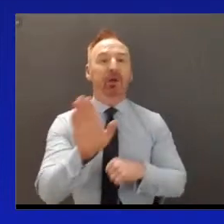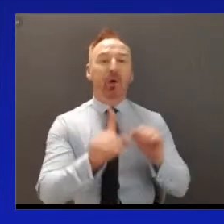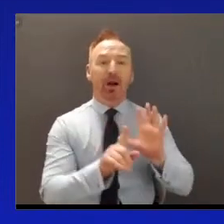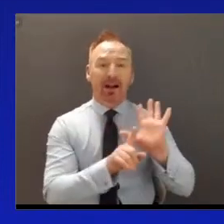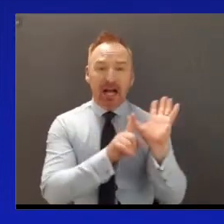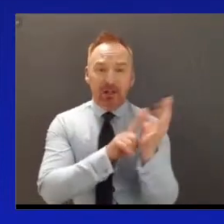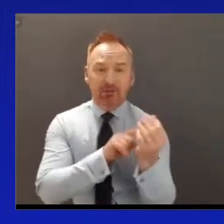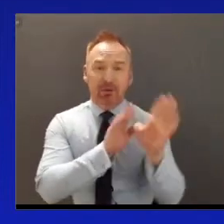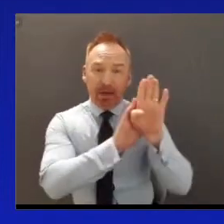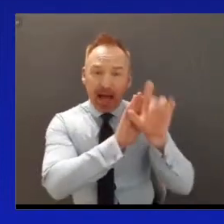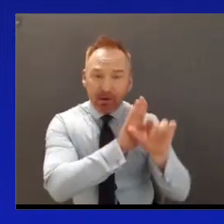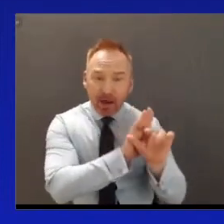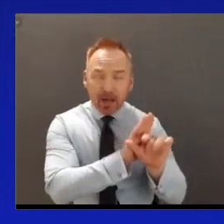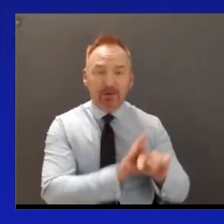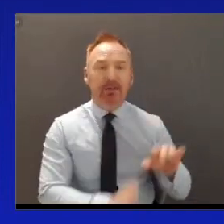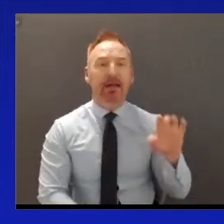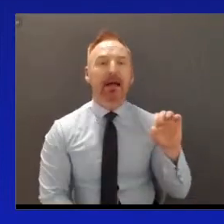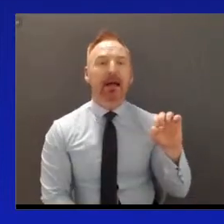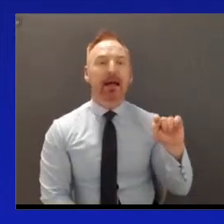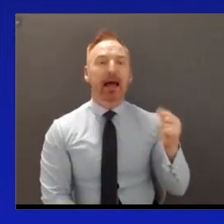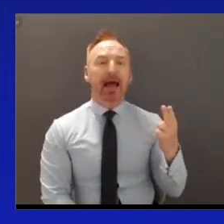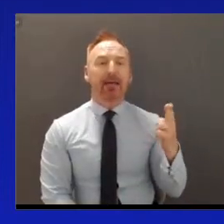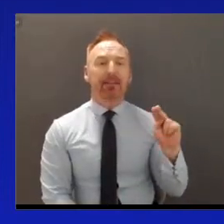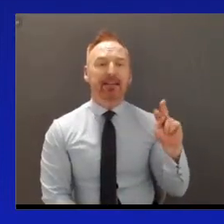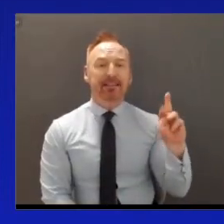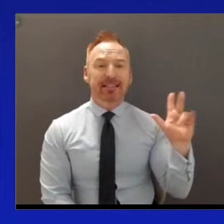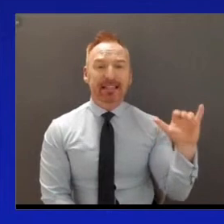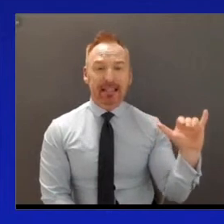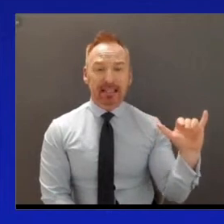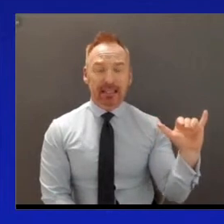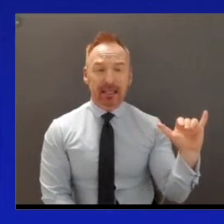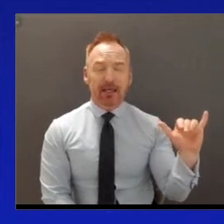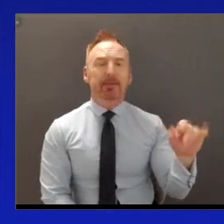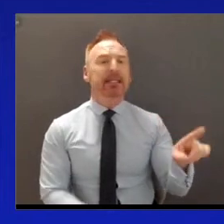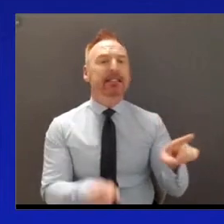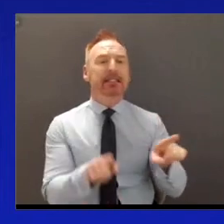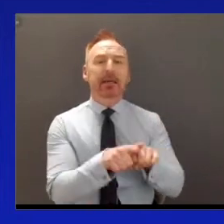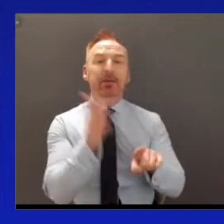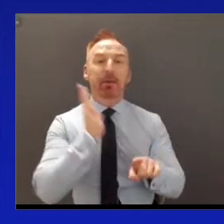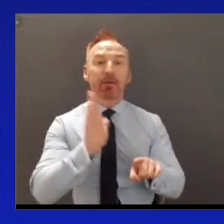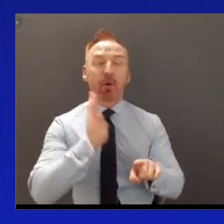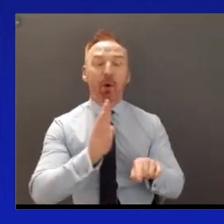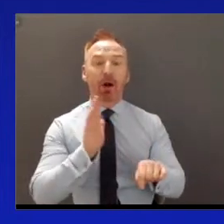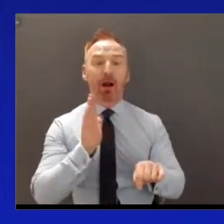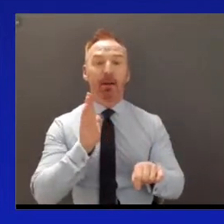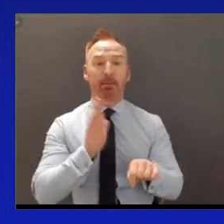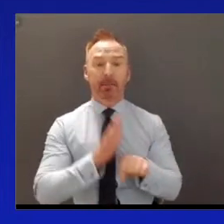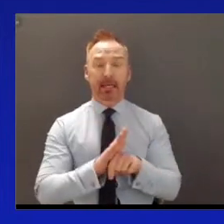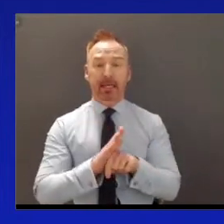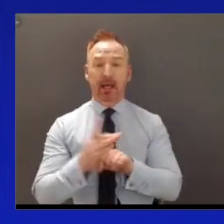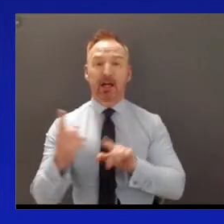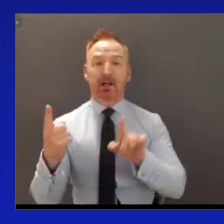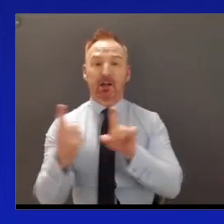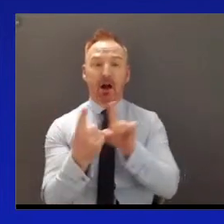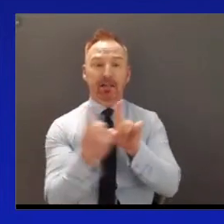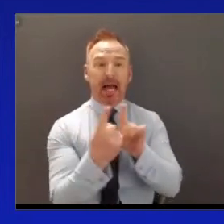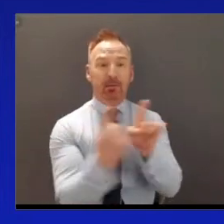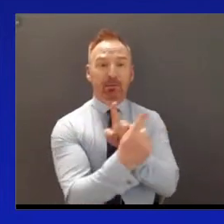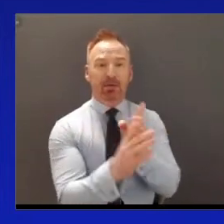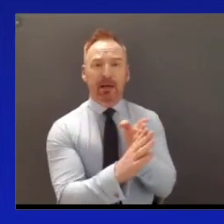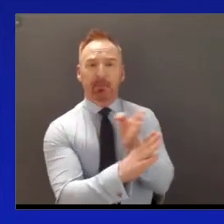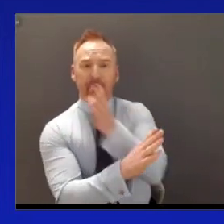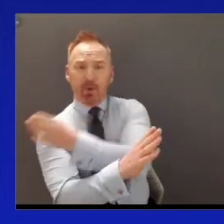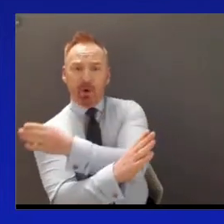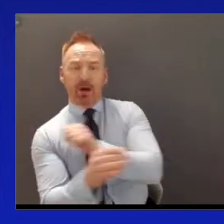are moving ahead with that, as we did with case and contact management first, using a paper-based parallel